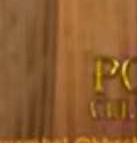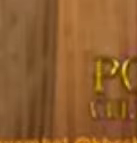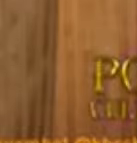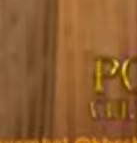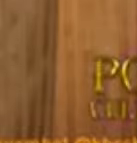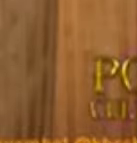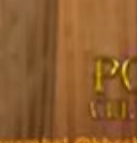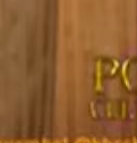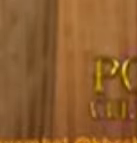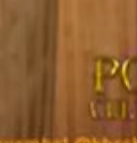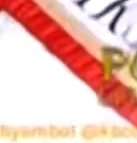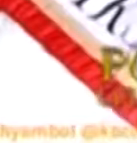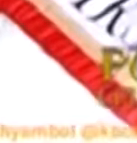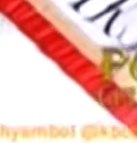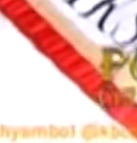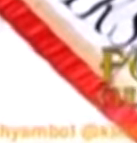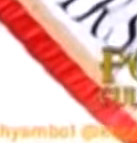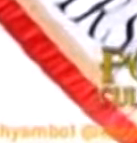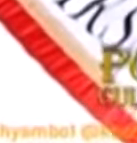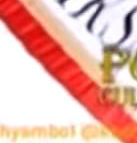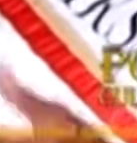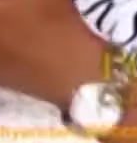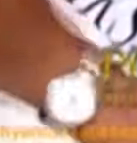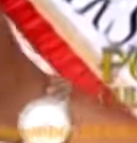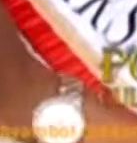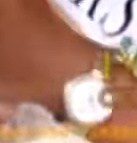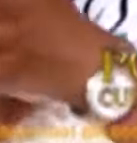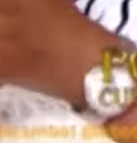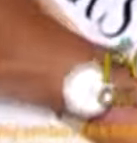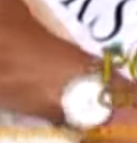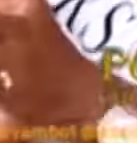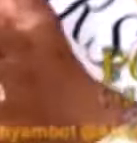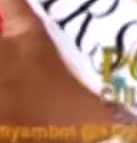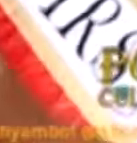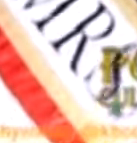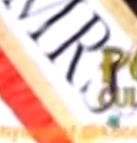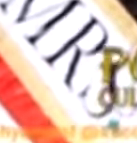mimi nimesema. Nani amesema?